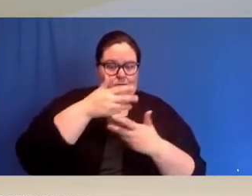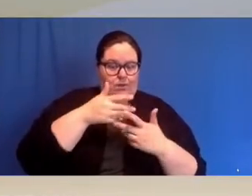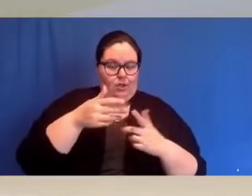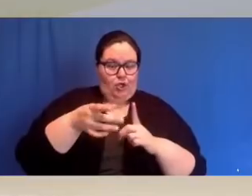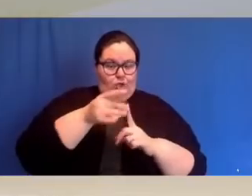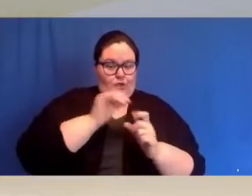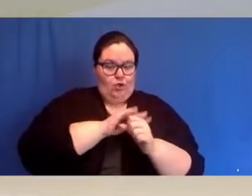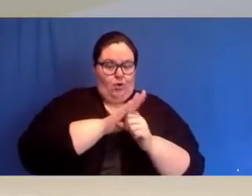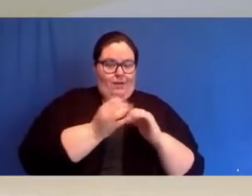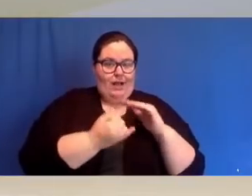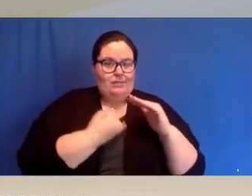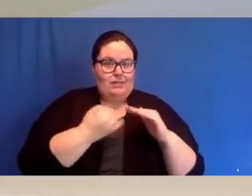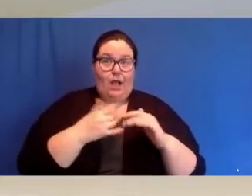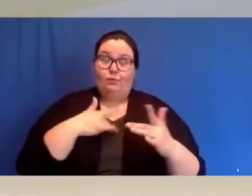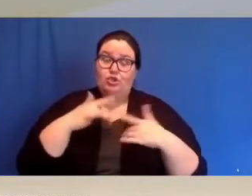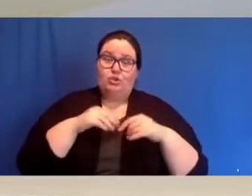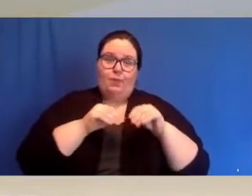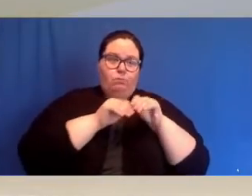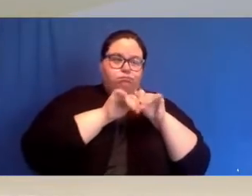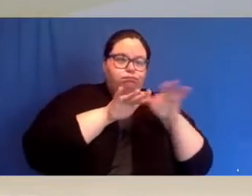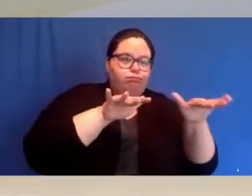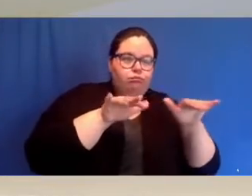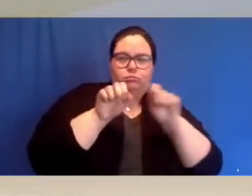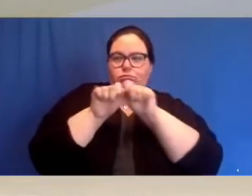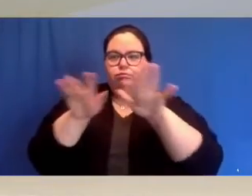I'm concerned about outbreaks in